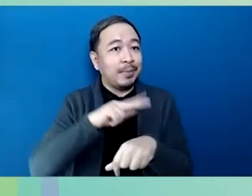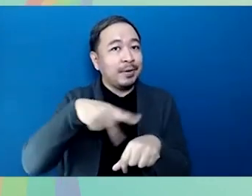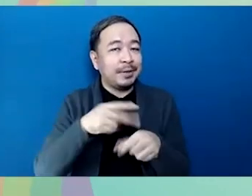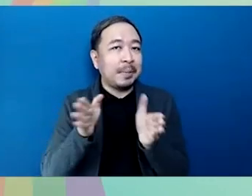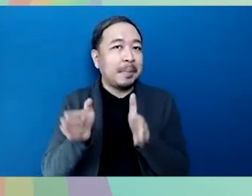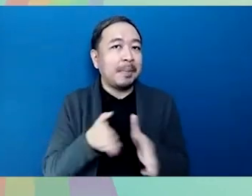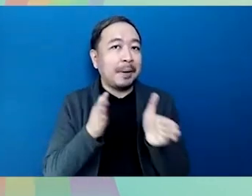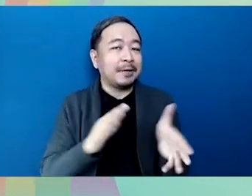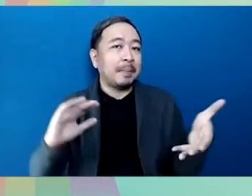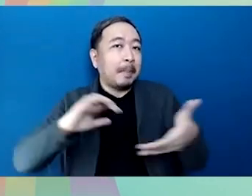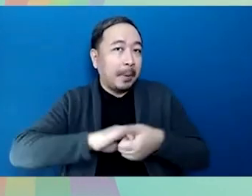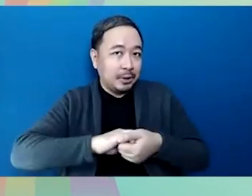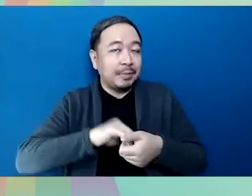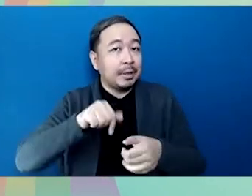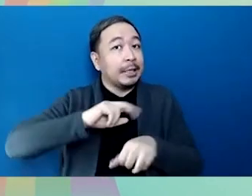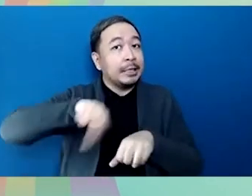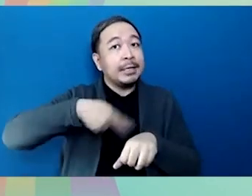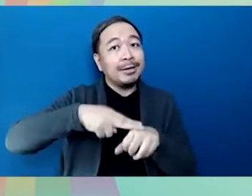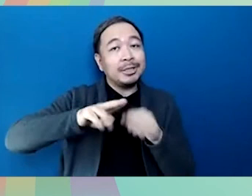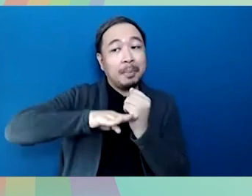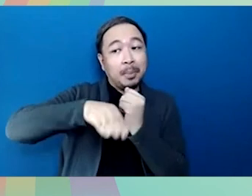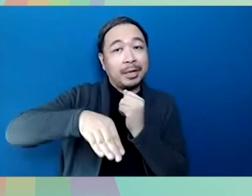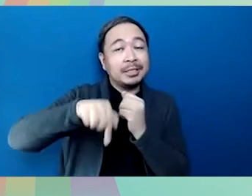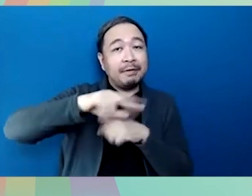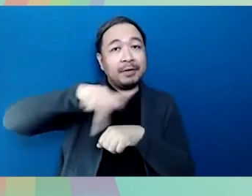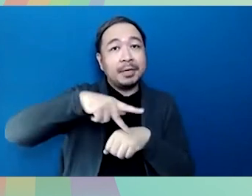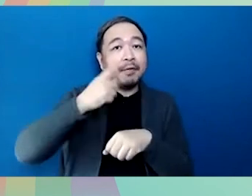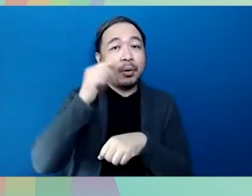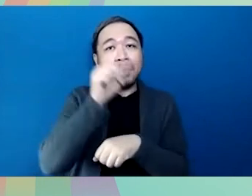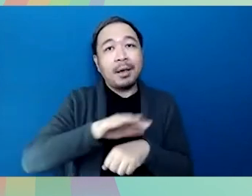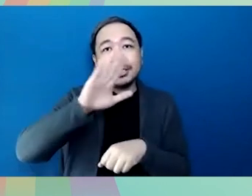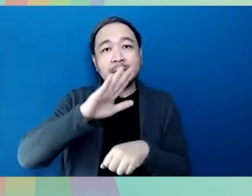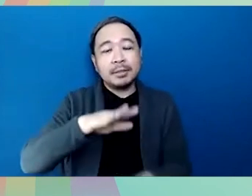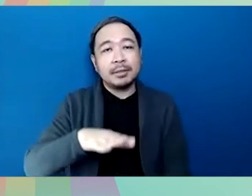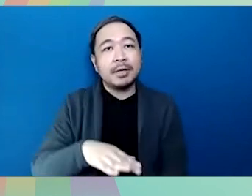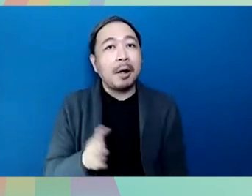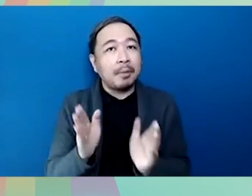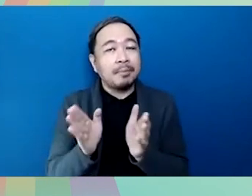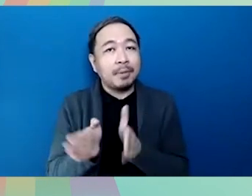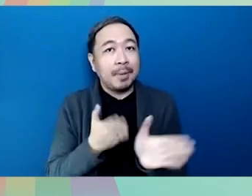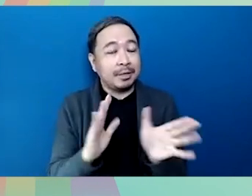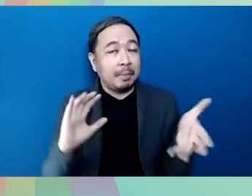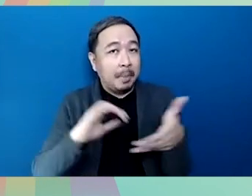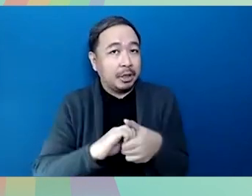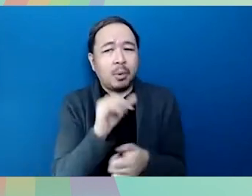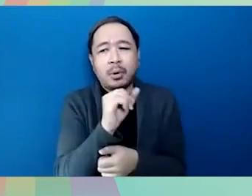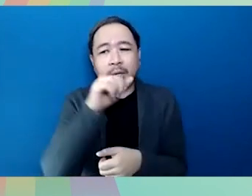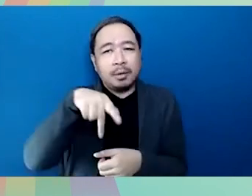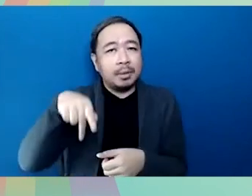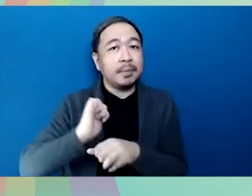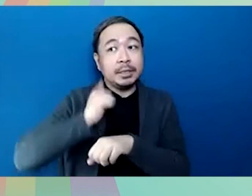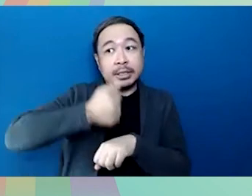by the Philippine Preparedness Partnership or PhilPrep, the national chapter in the Philippines of the Asian Preparedness Partnership or